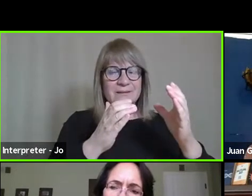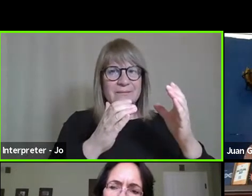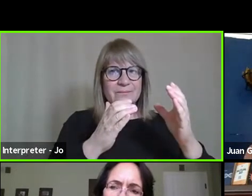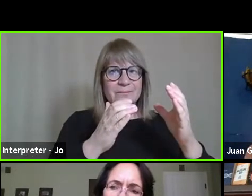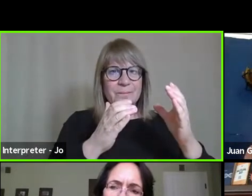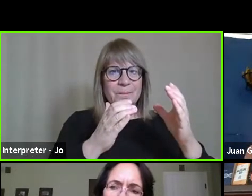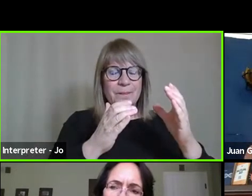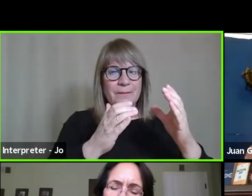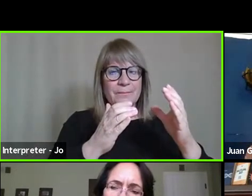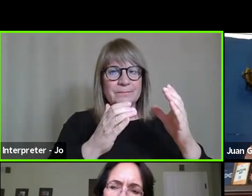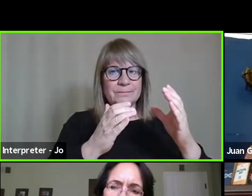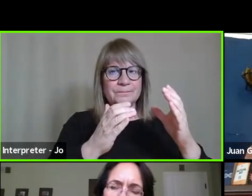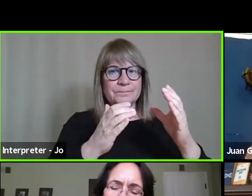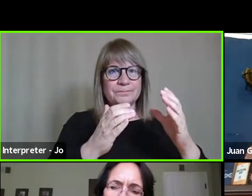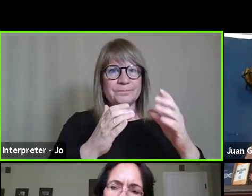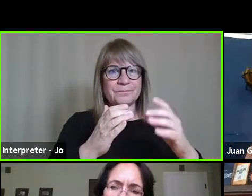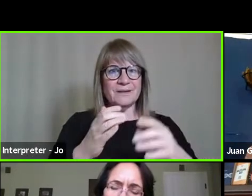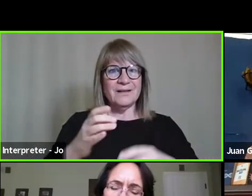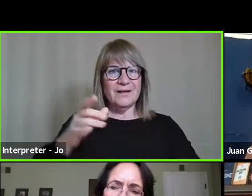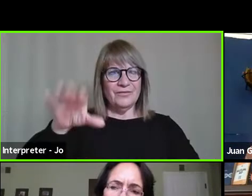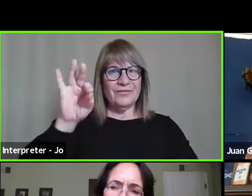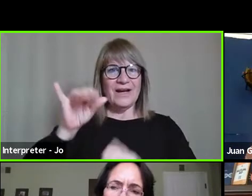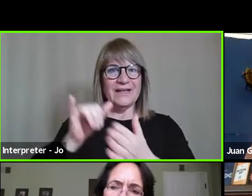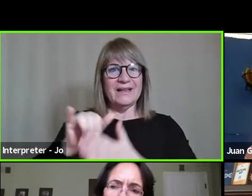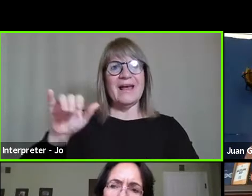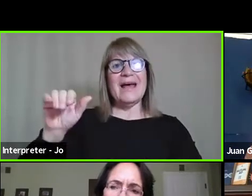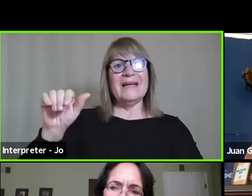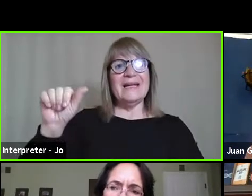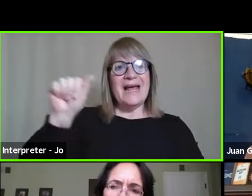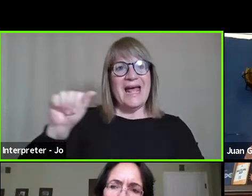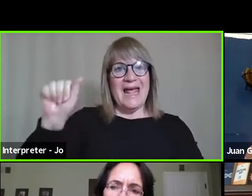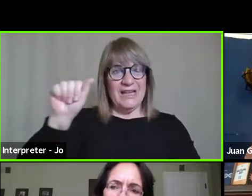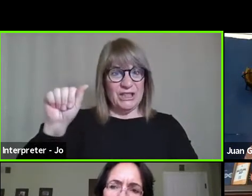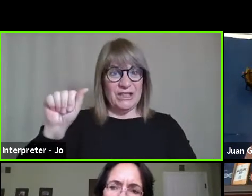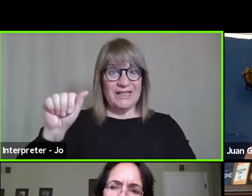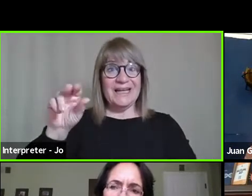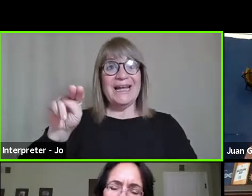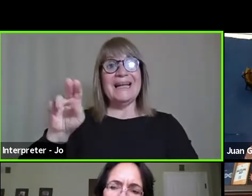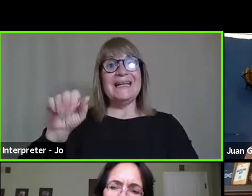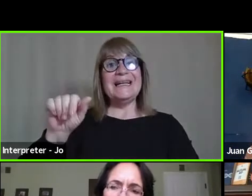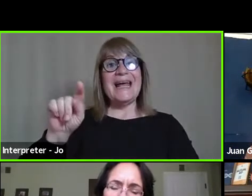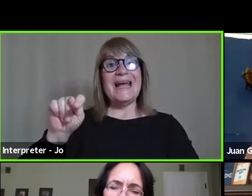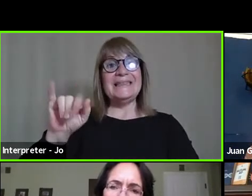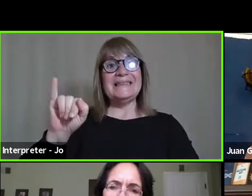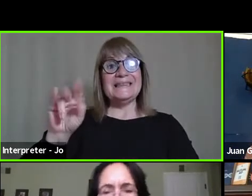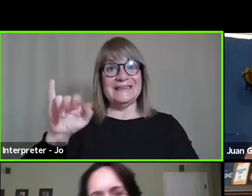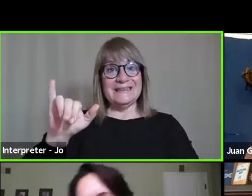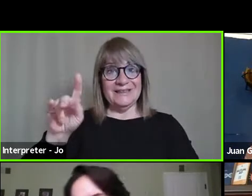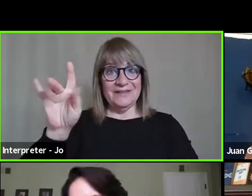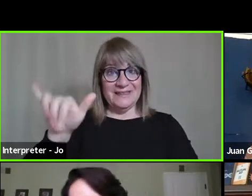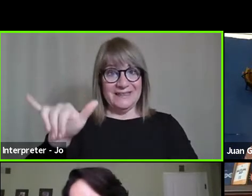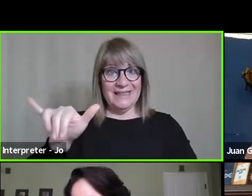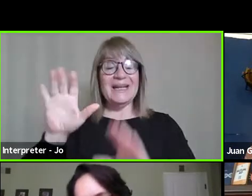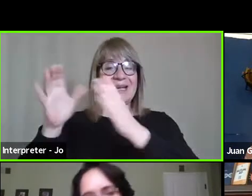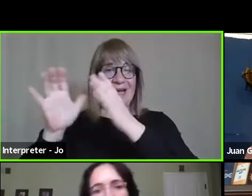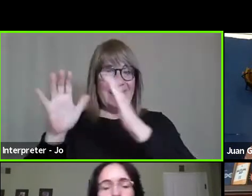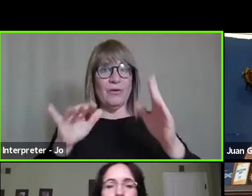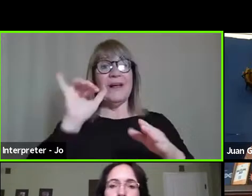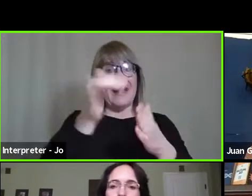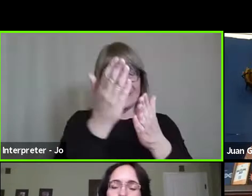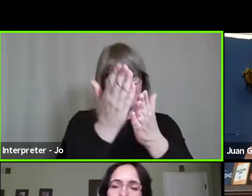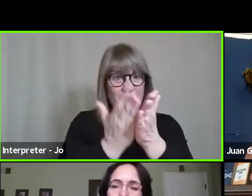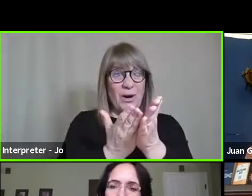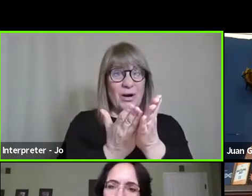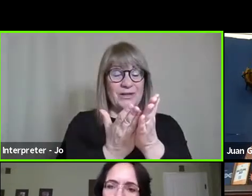example the asian nativity category comes from a part of the sterilization form